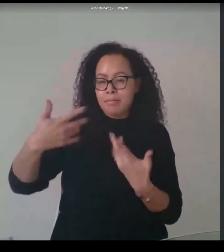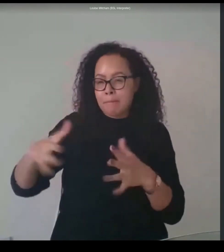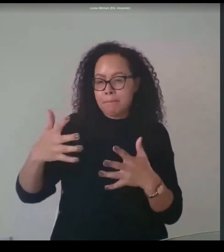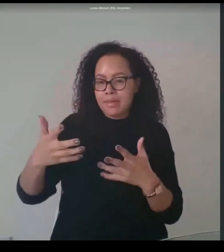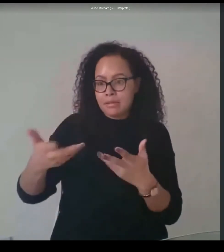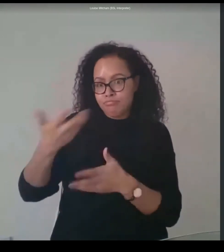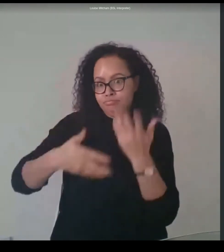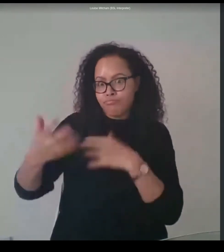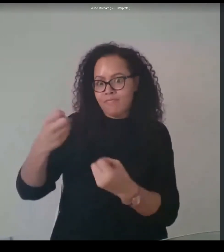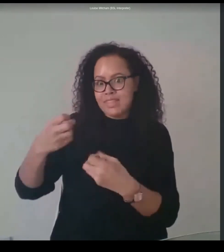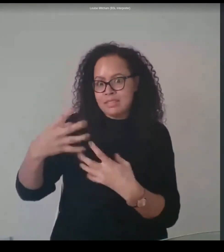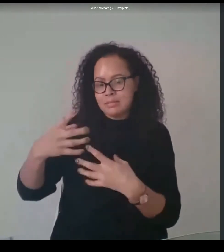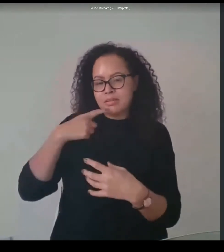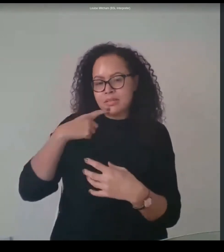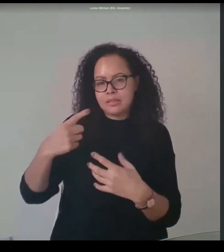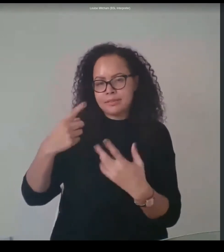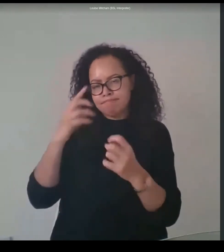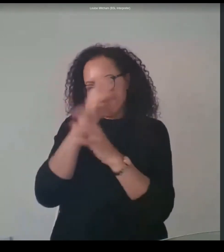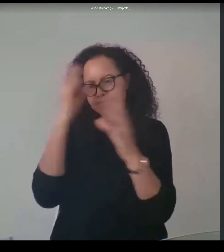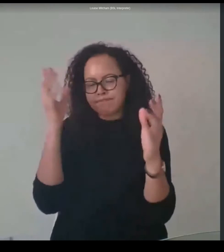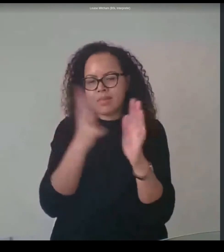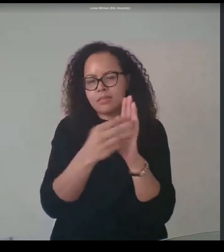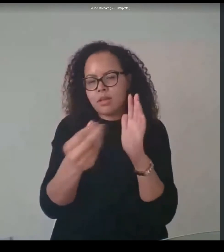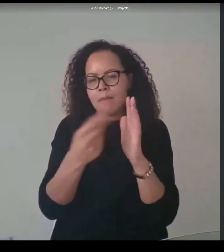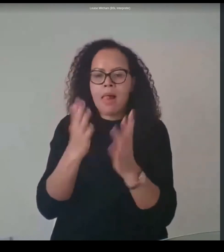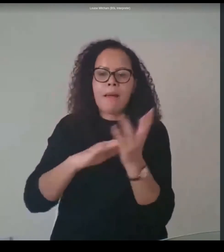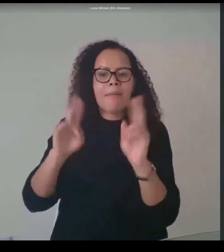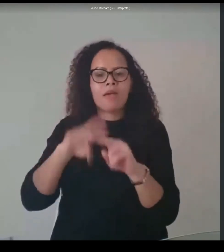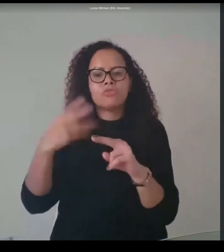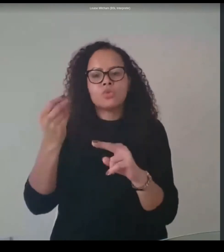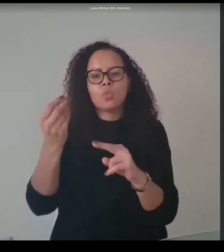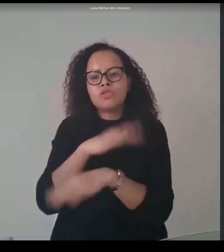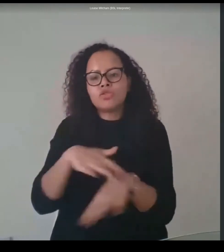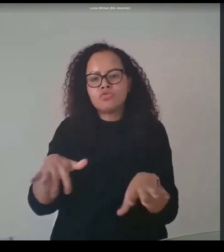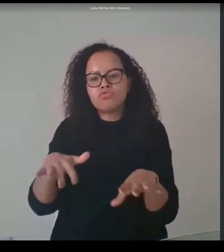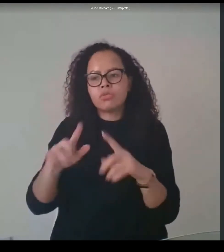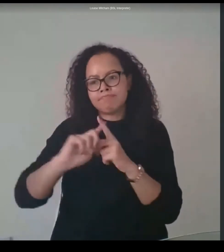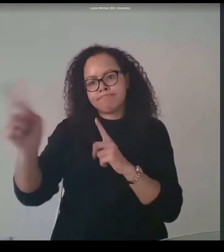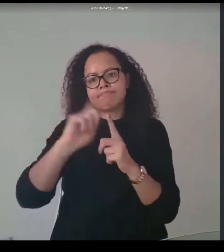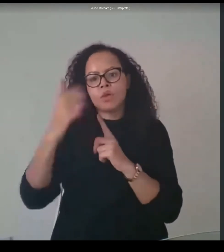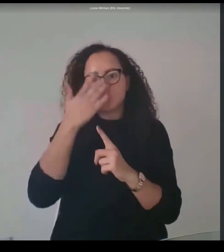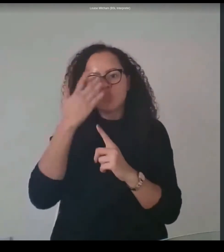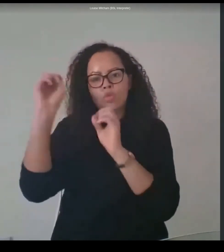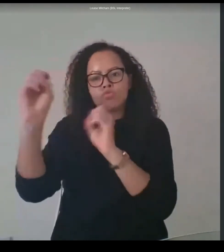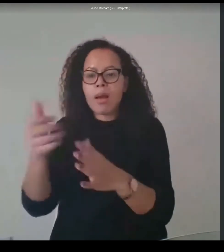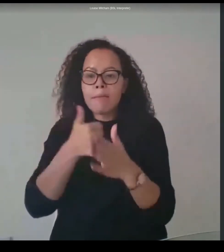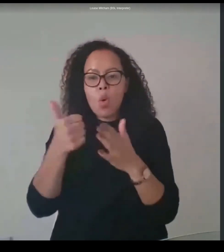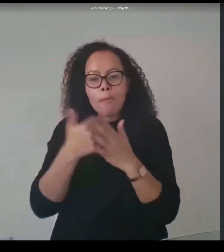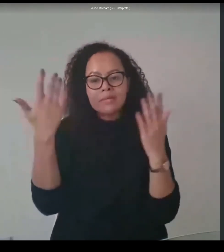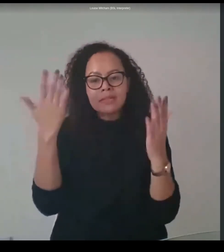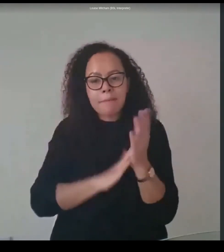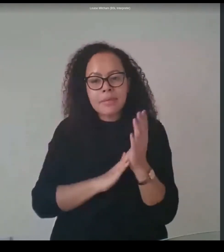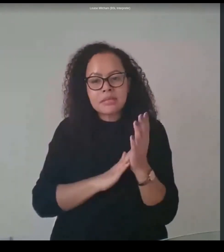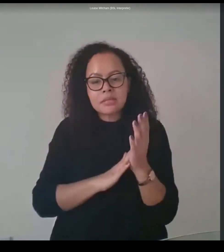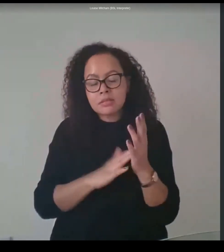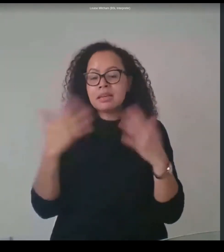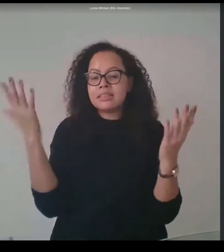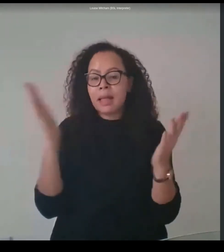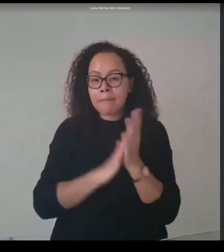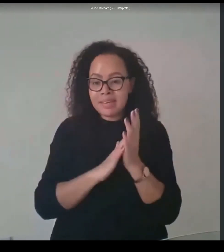is, for example, if you can imagine a parent doing a school run that would normally take a 10-minute route, and maybe on that route, they might